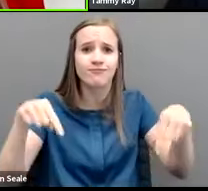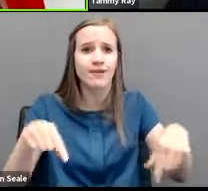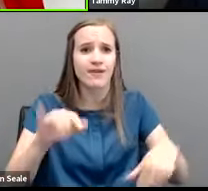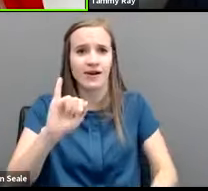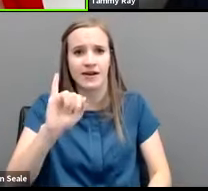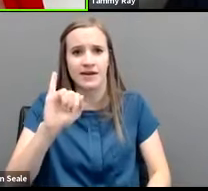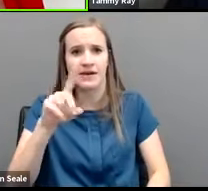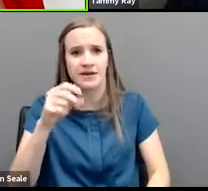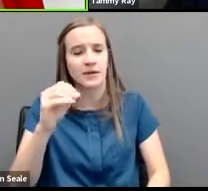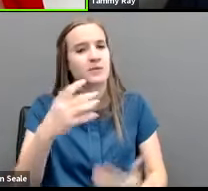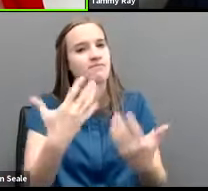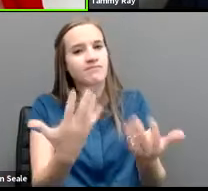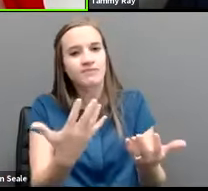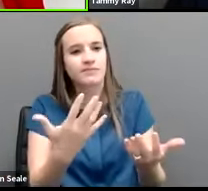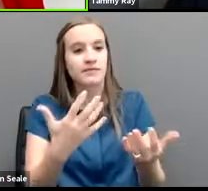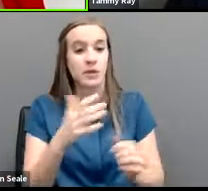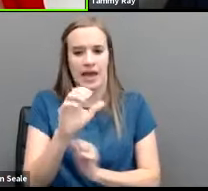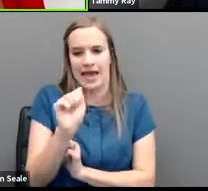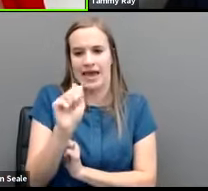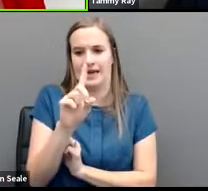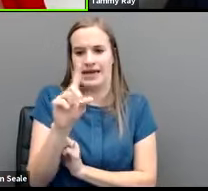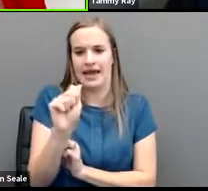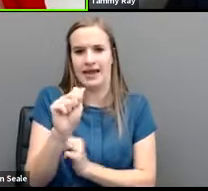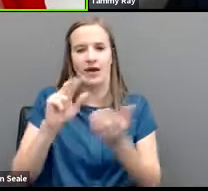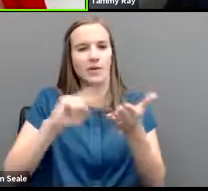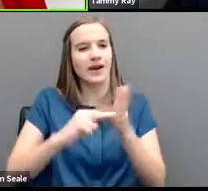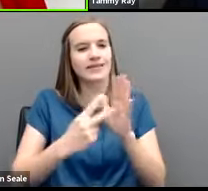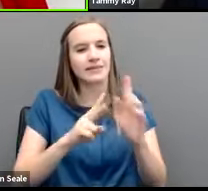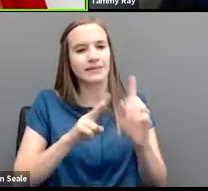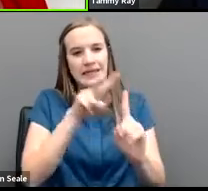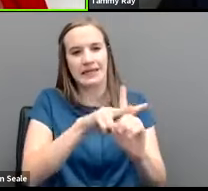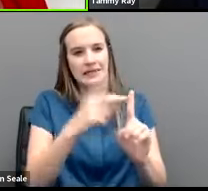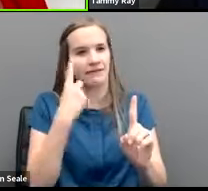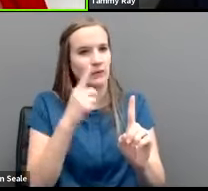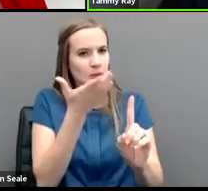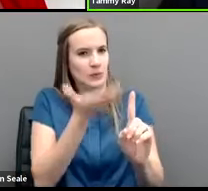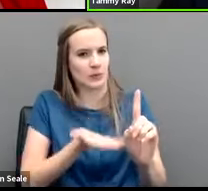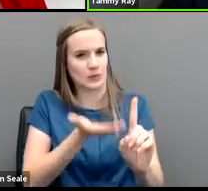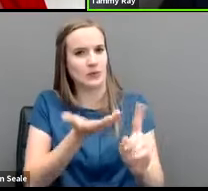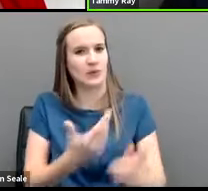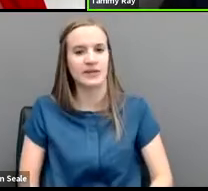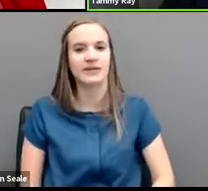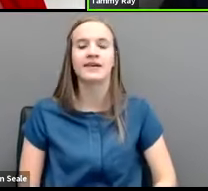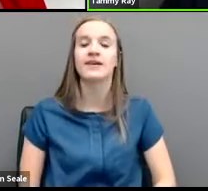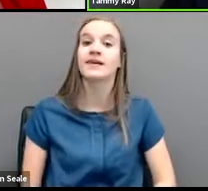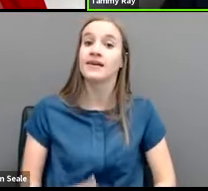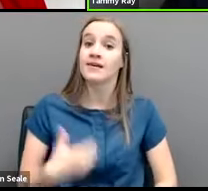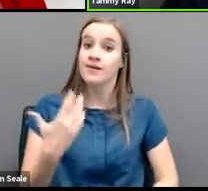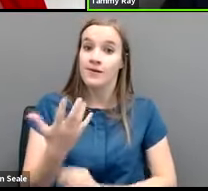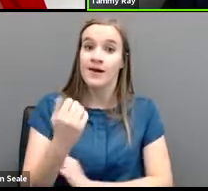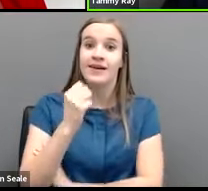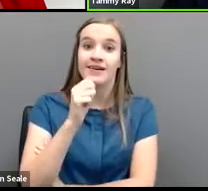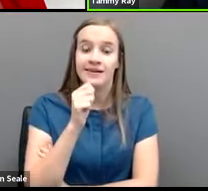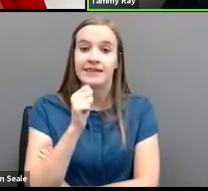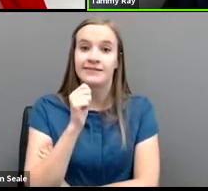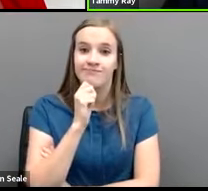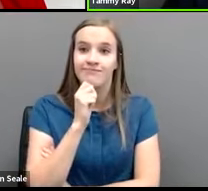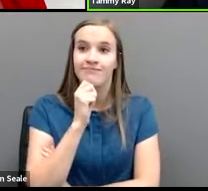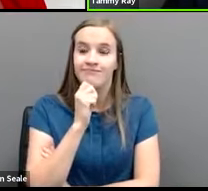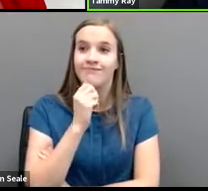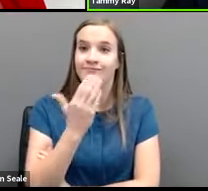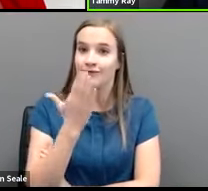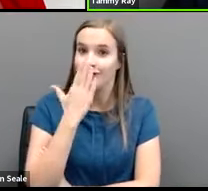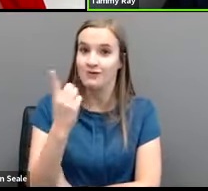what does the ADA mean to Tammy Ray? Well, for one thing,